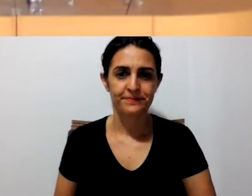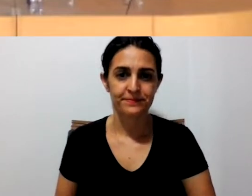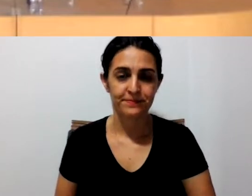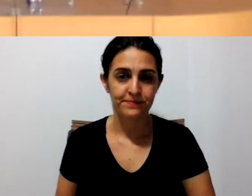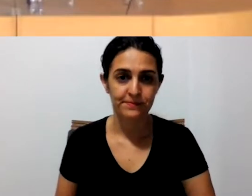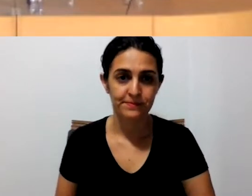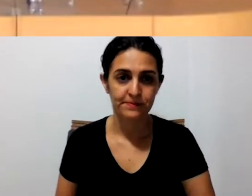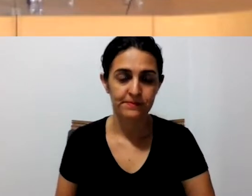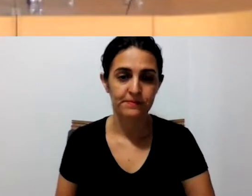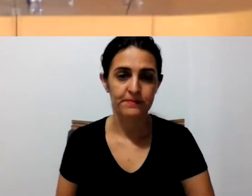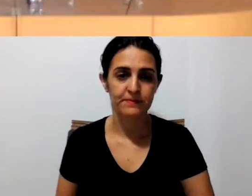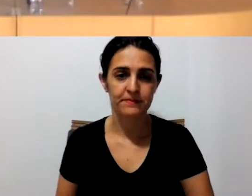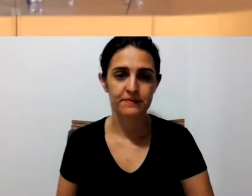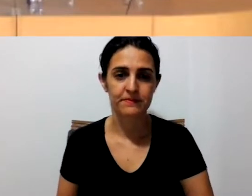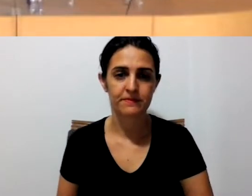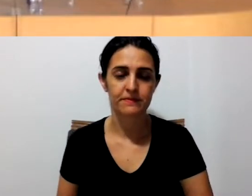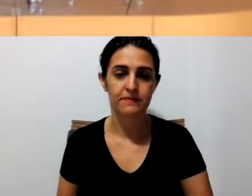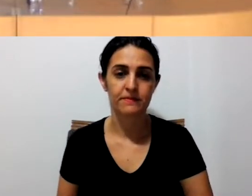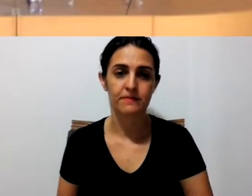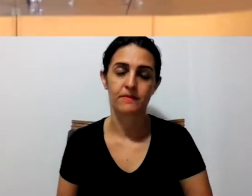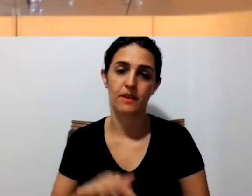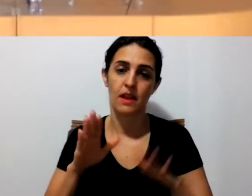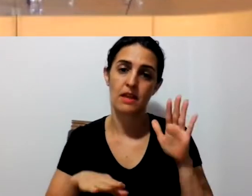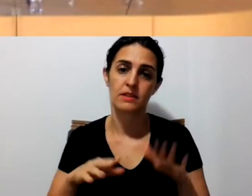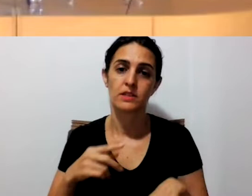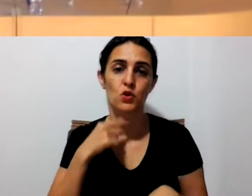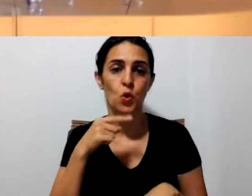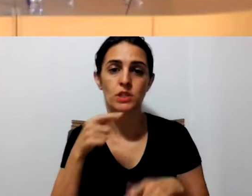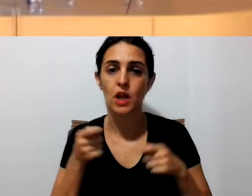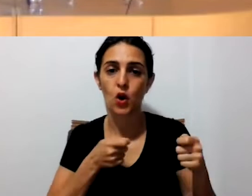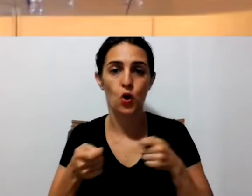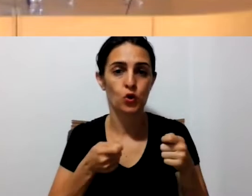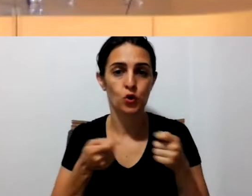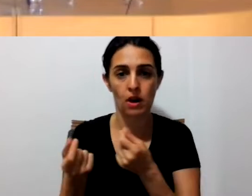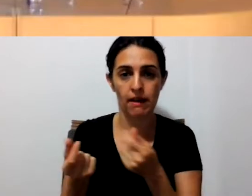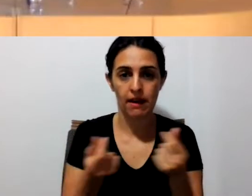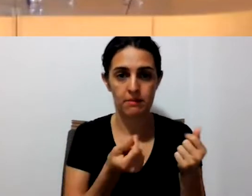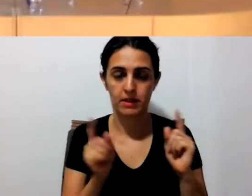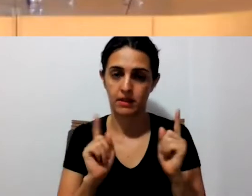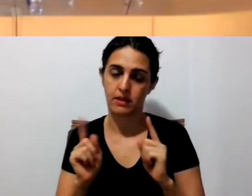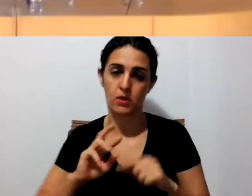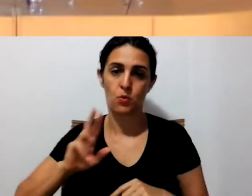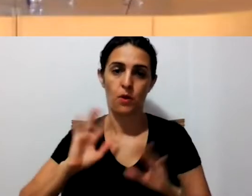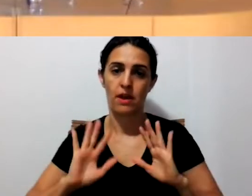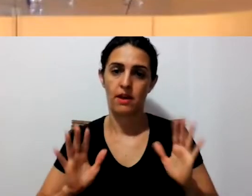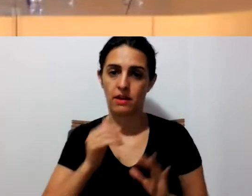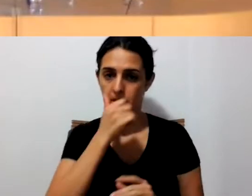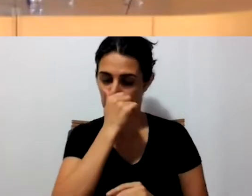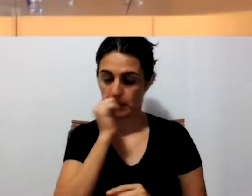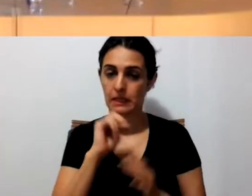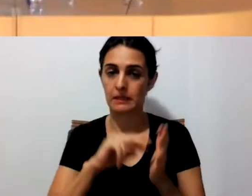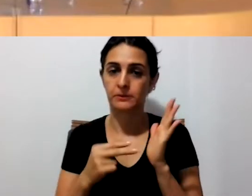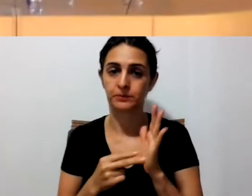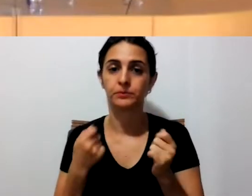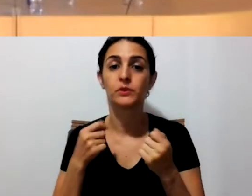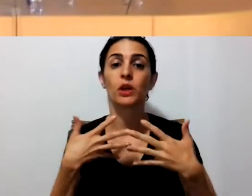too much volatility in capital markets. So adherence to this instrument is a big step and required